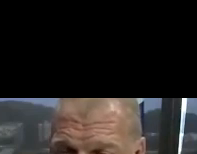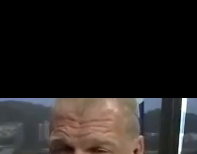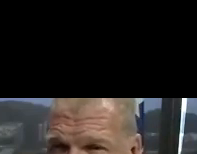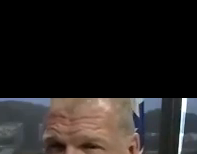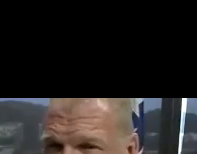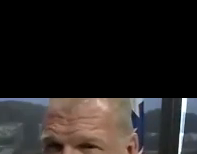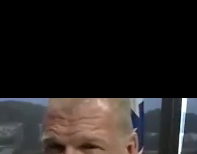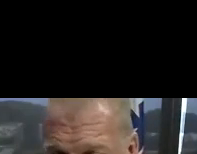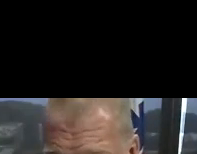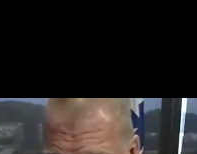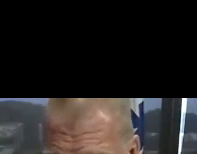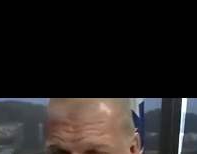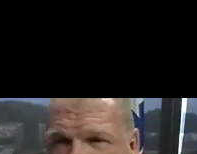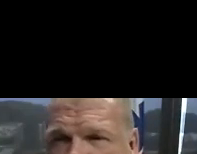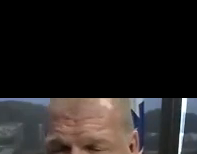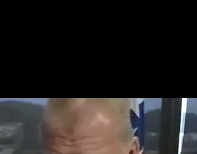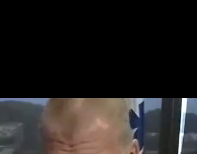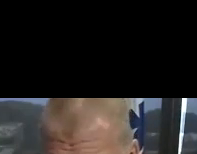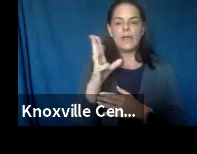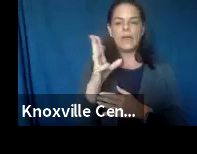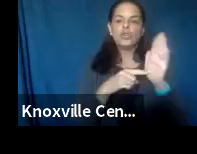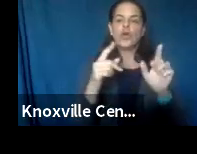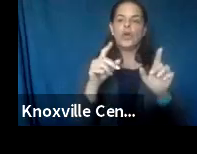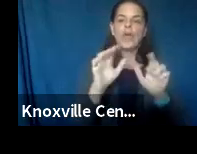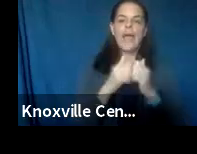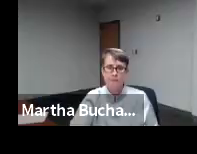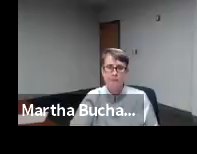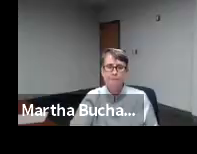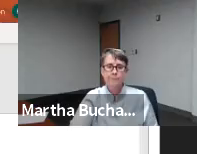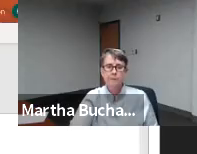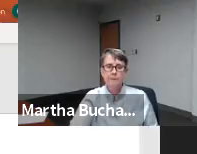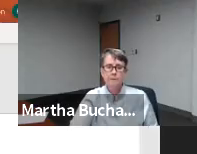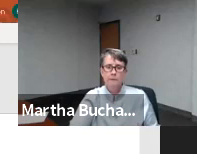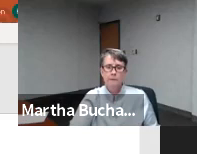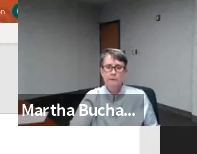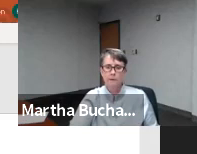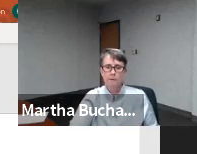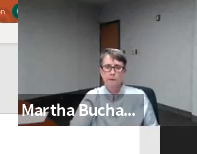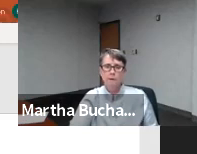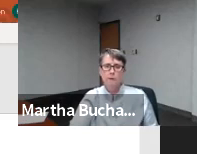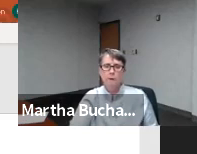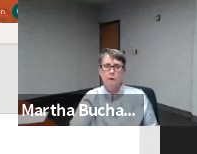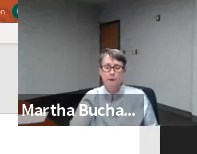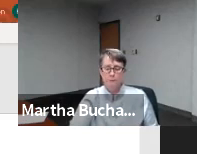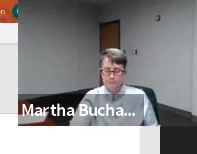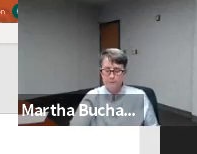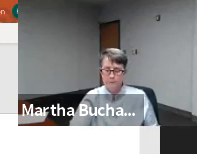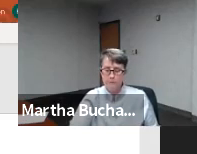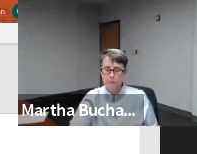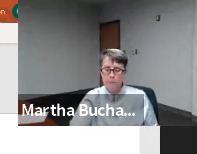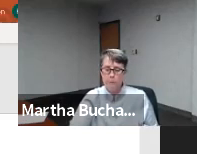to our past over the summer season. So